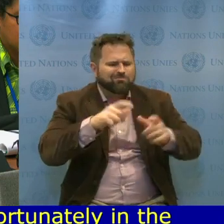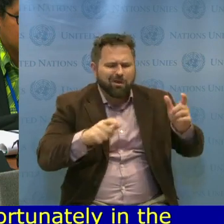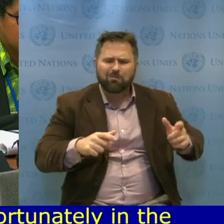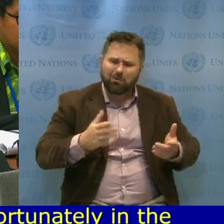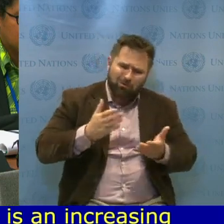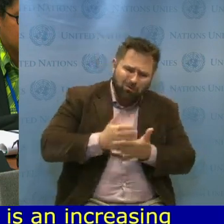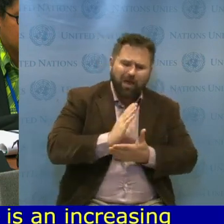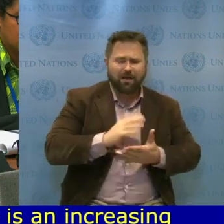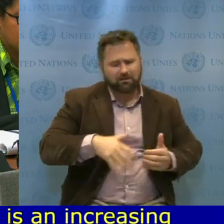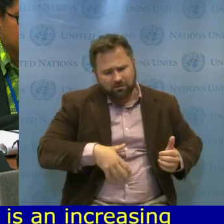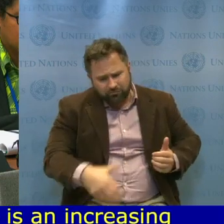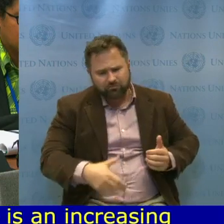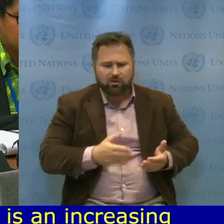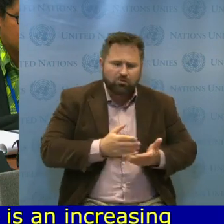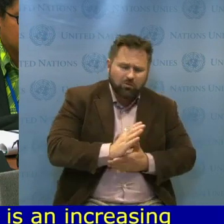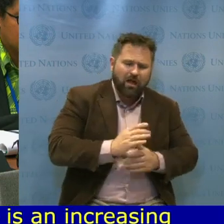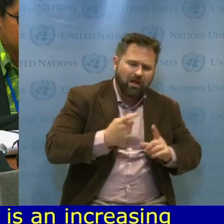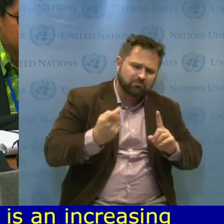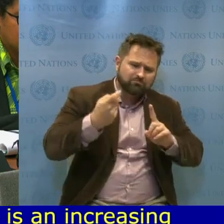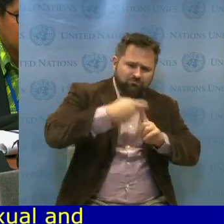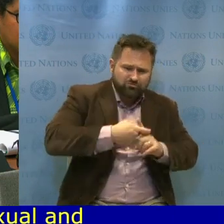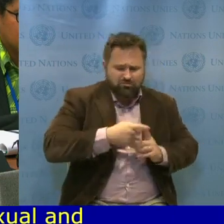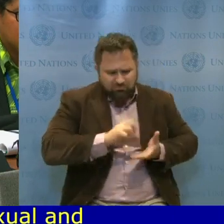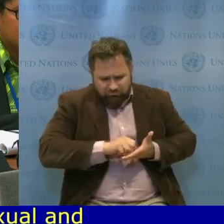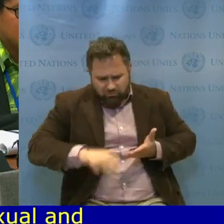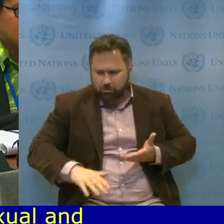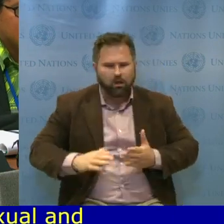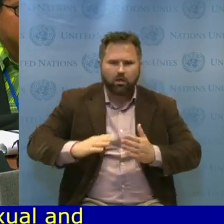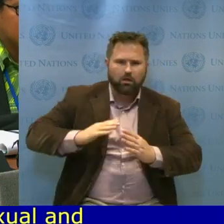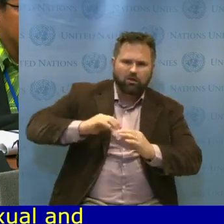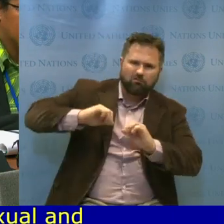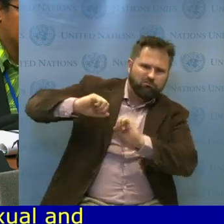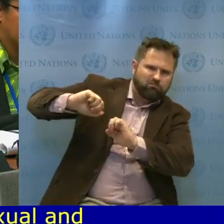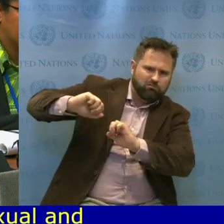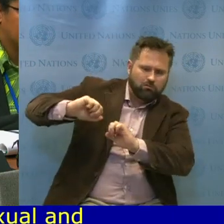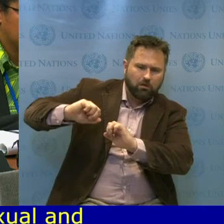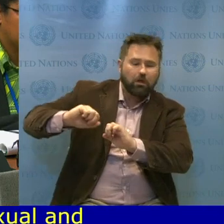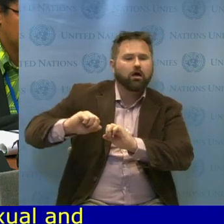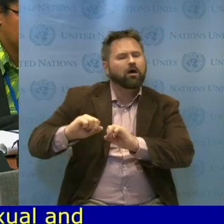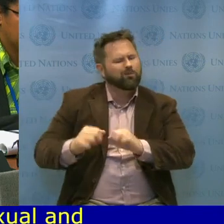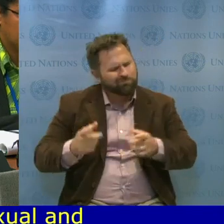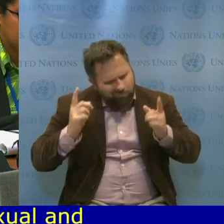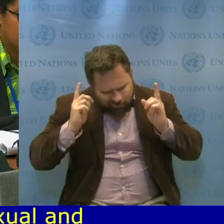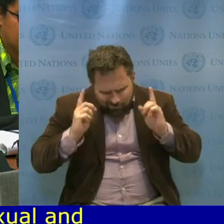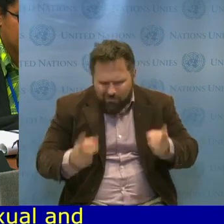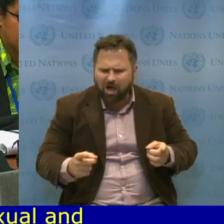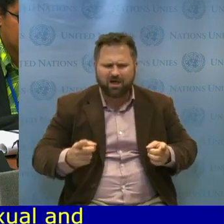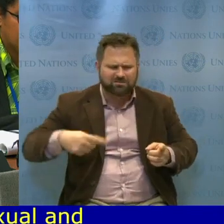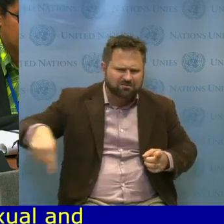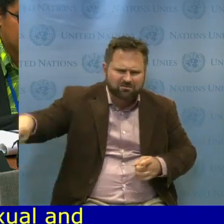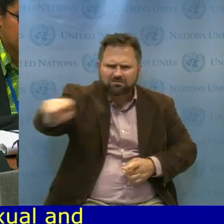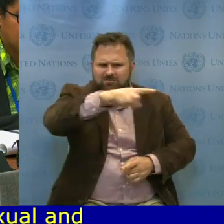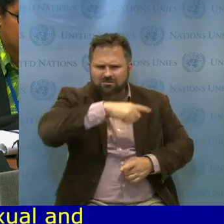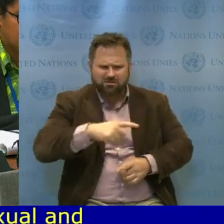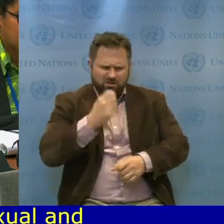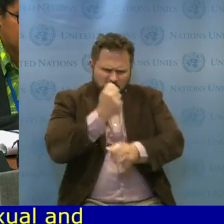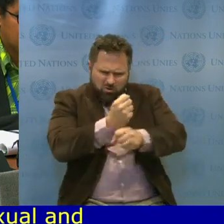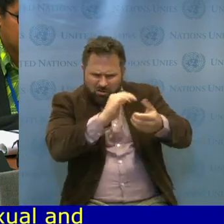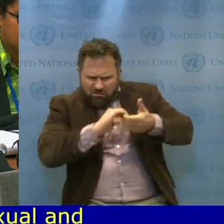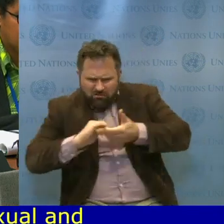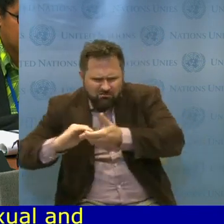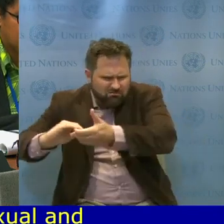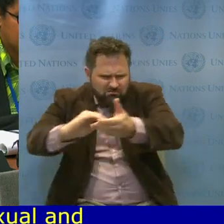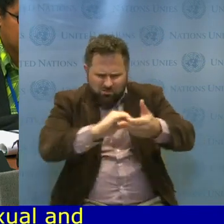normative frameworks. Strong and systematic commitment and efforts are needed to make these rights a practical reality for